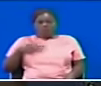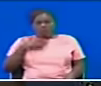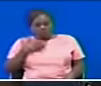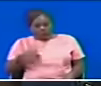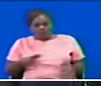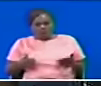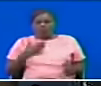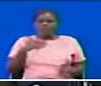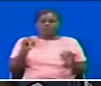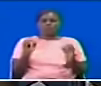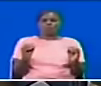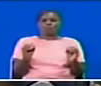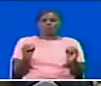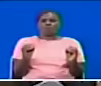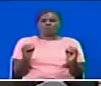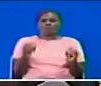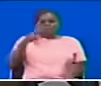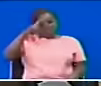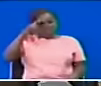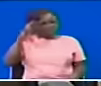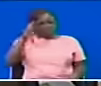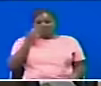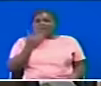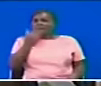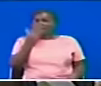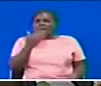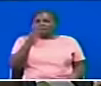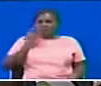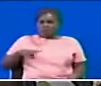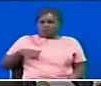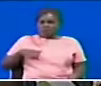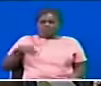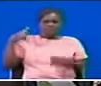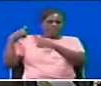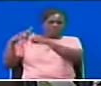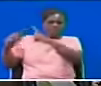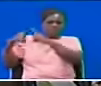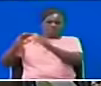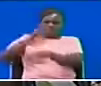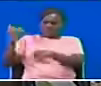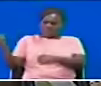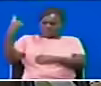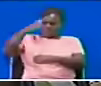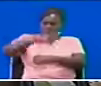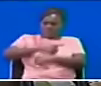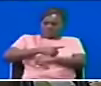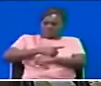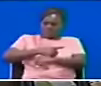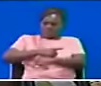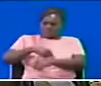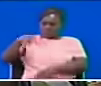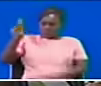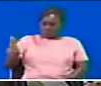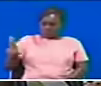not, and that's why Martha had to go through all what she went through. The day Uhuru